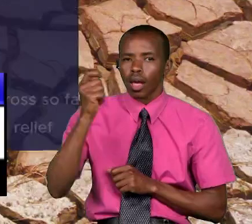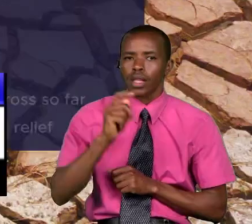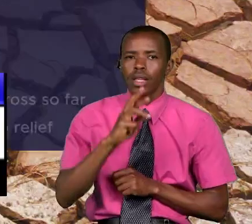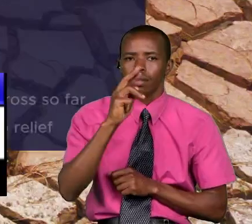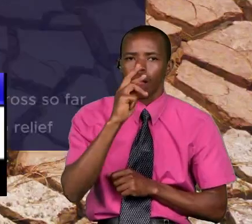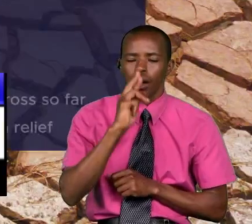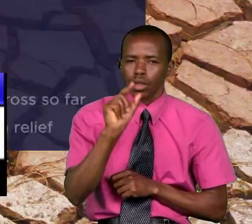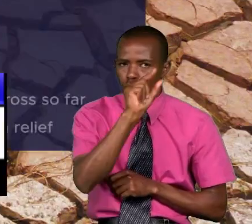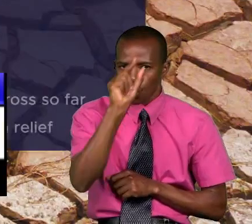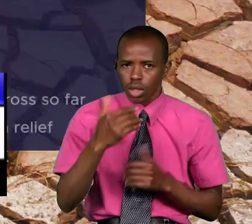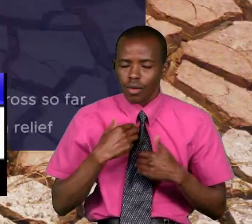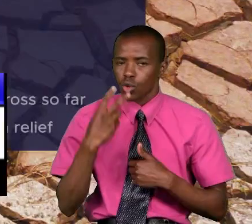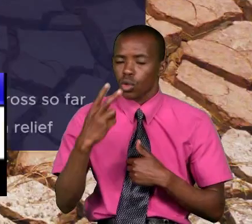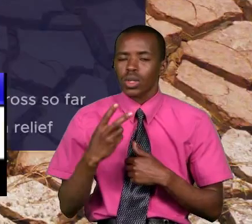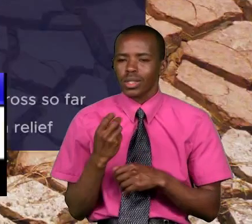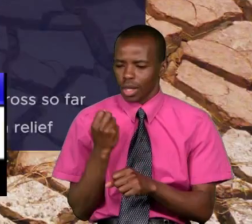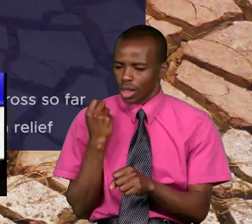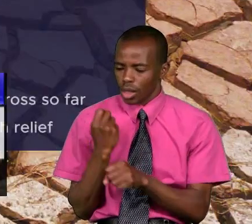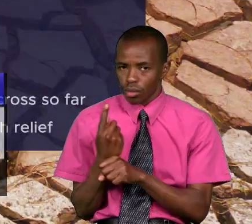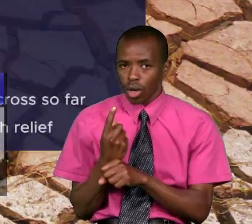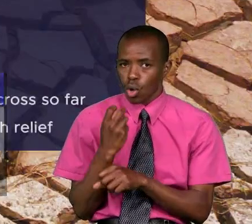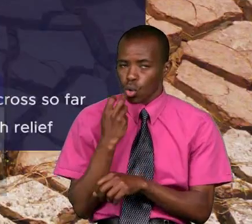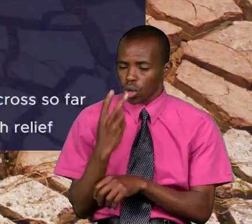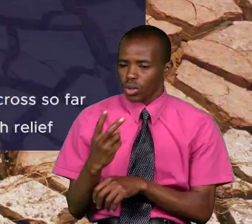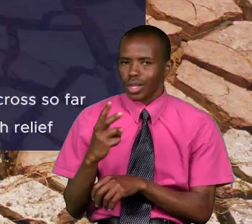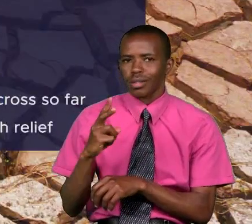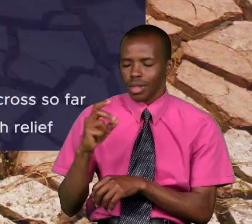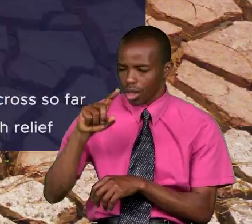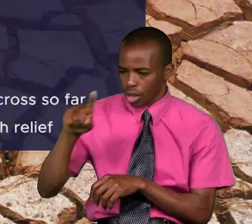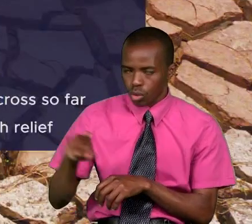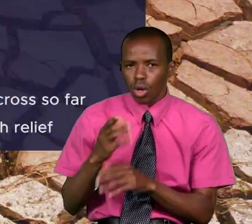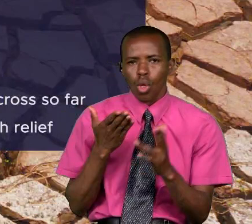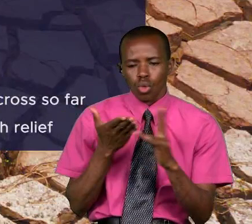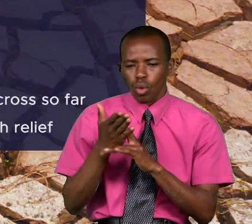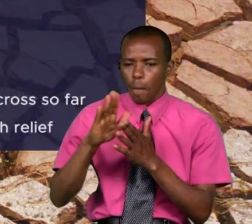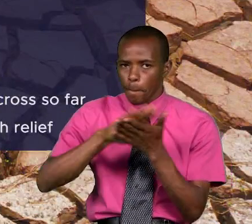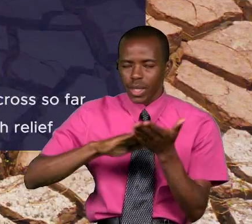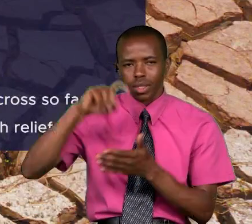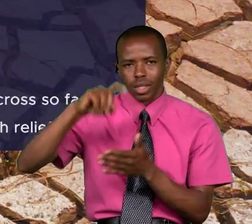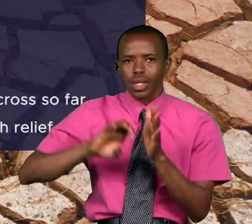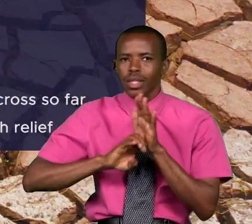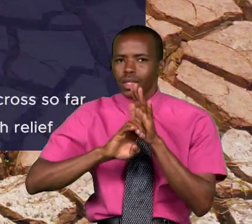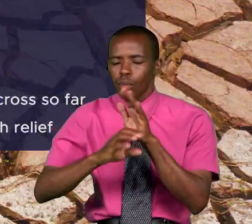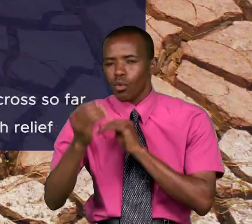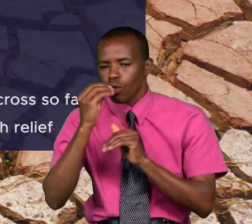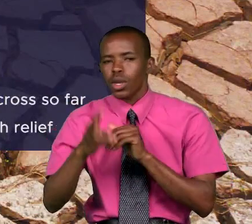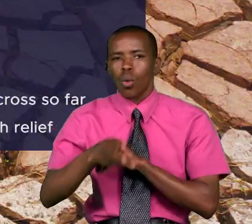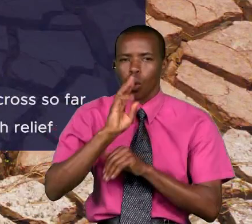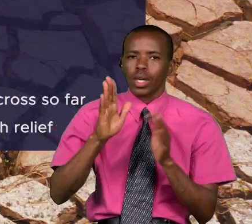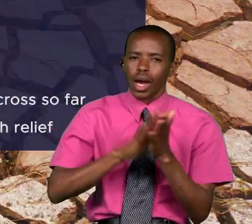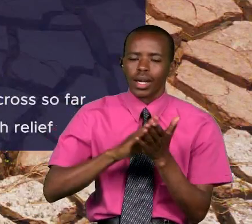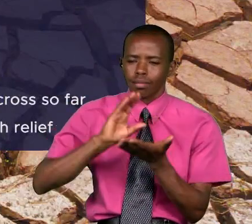Cross has reached 200,000 people in the affected counties through basic needs such as food, water, and